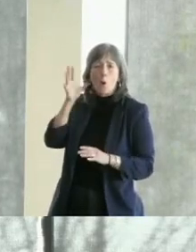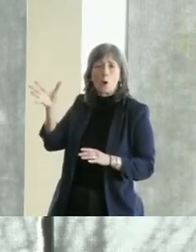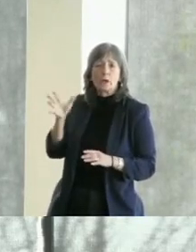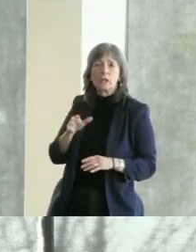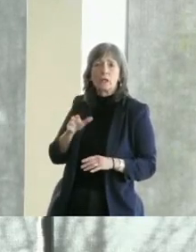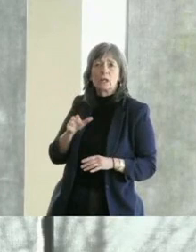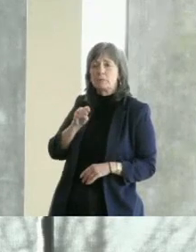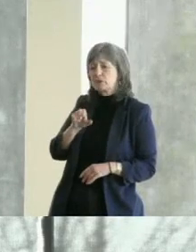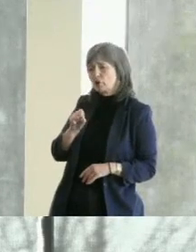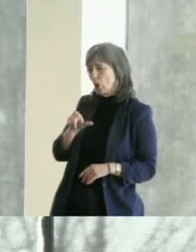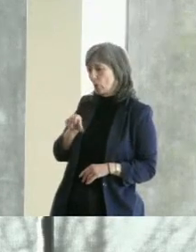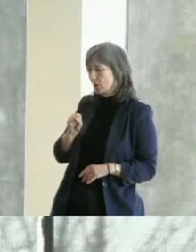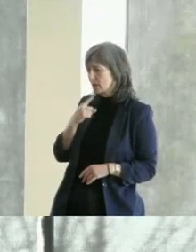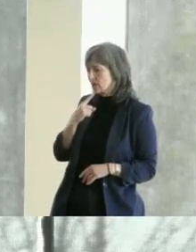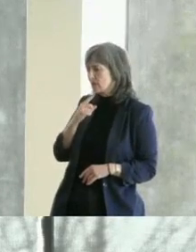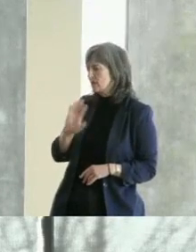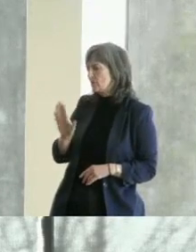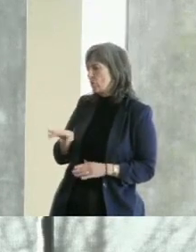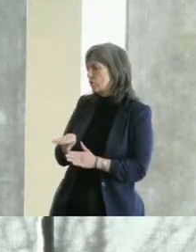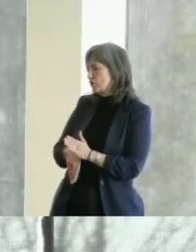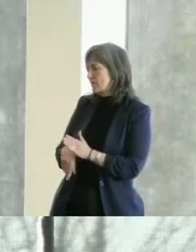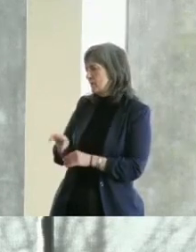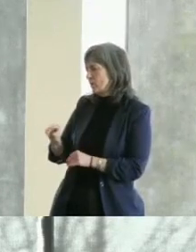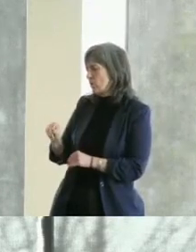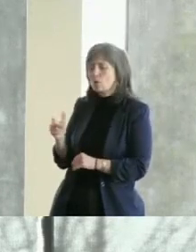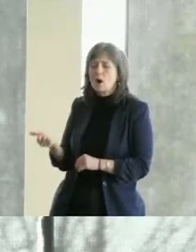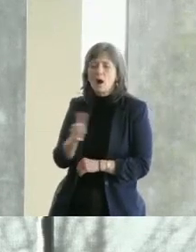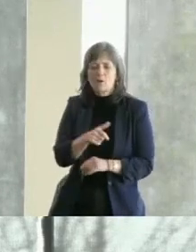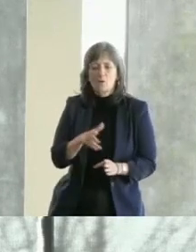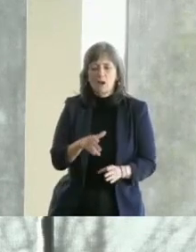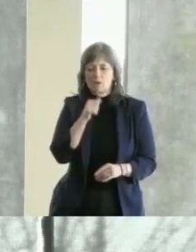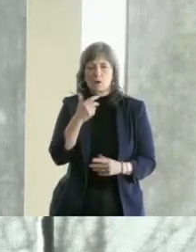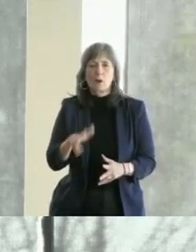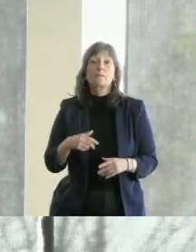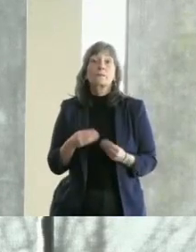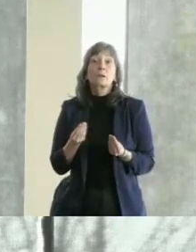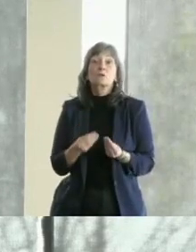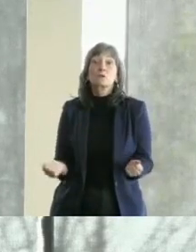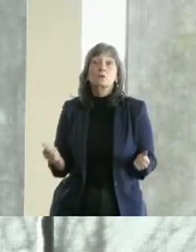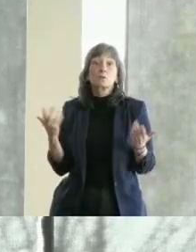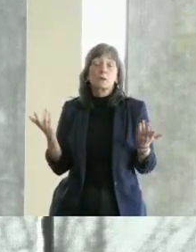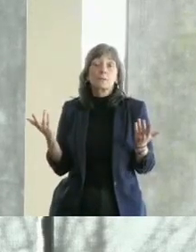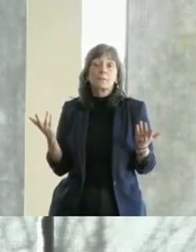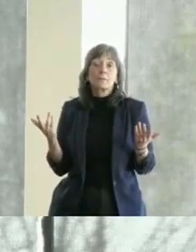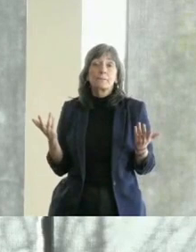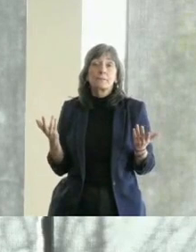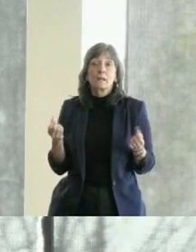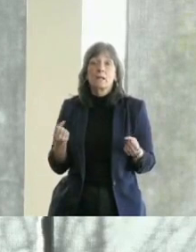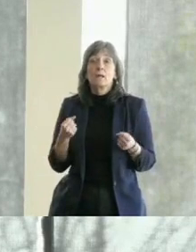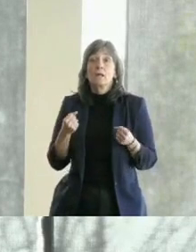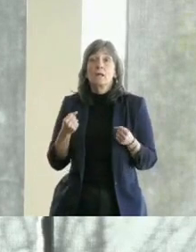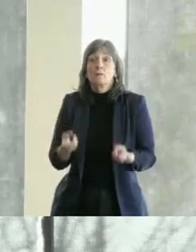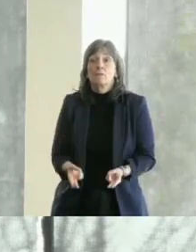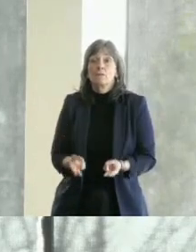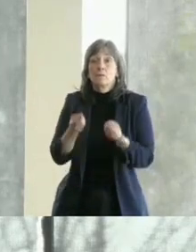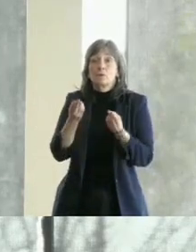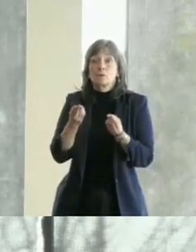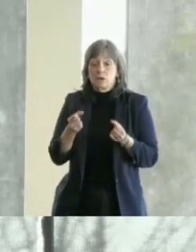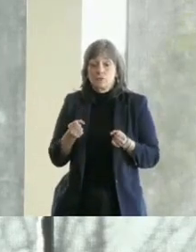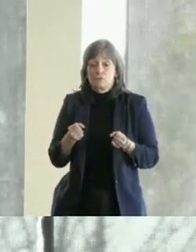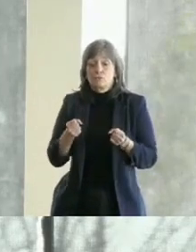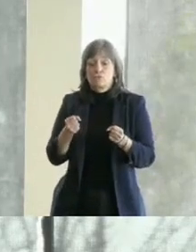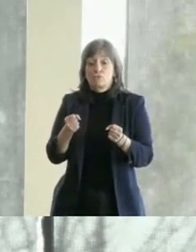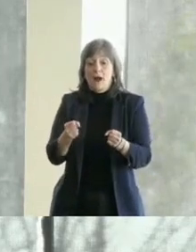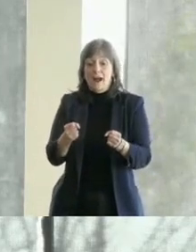words, he goes, no, we're too cheap for that. Let's figure out something else. The solution, he would drive the forklift up behind someone who didn't know it